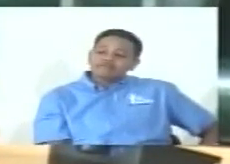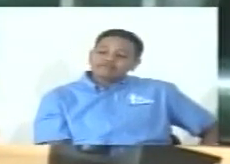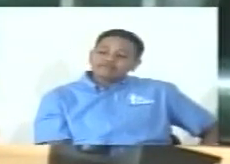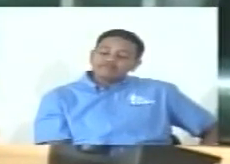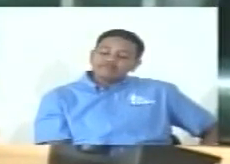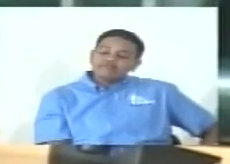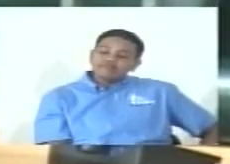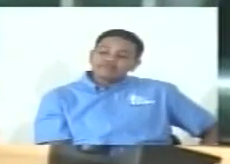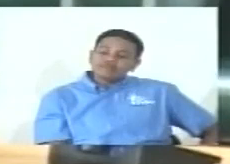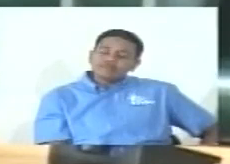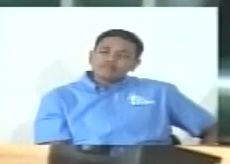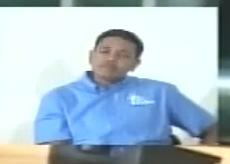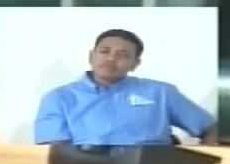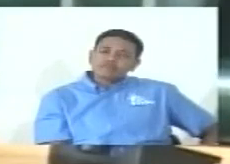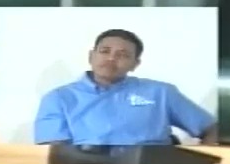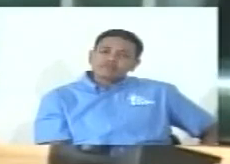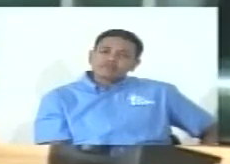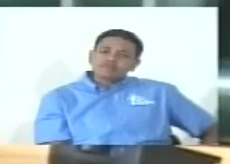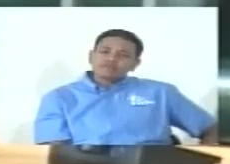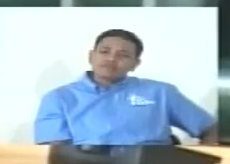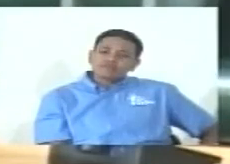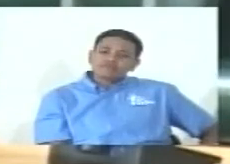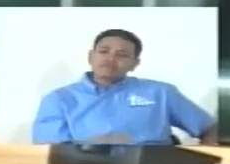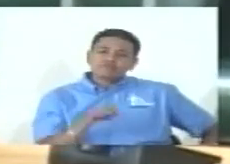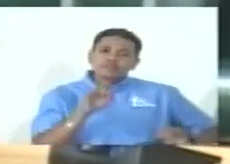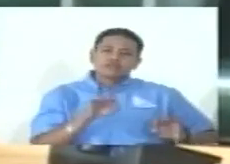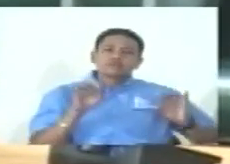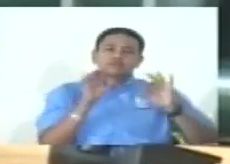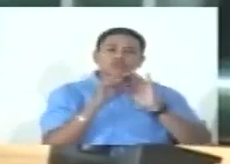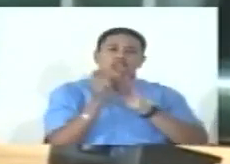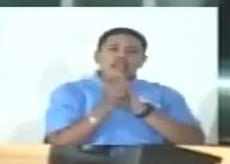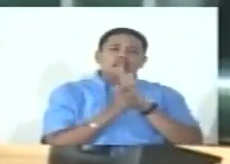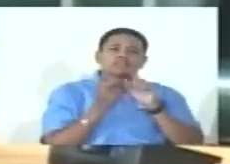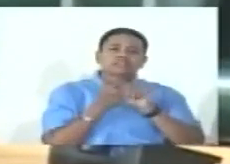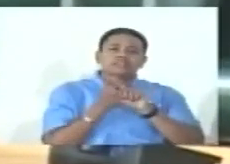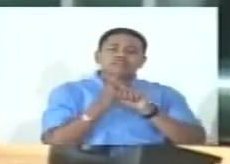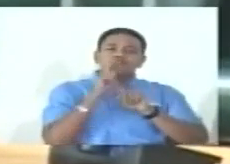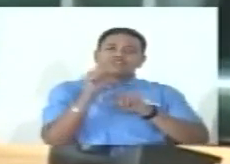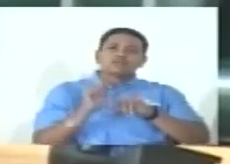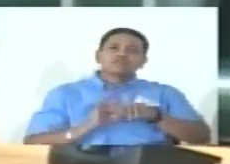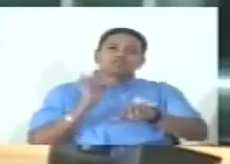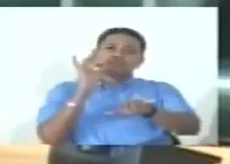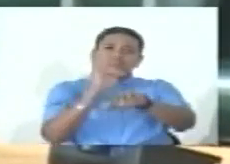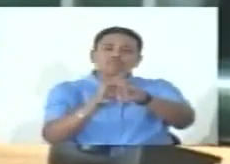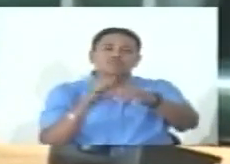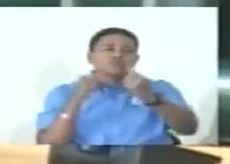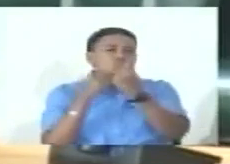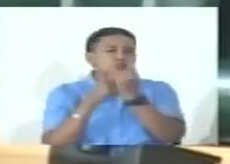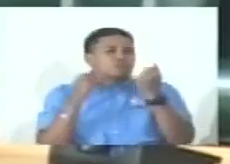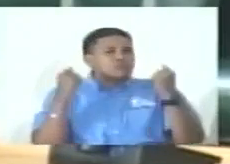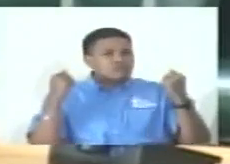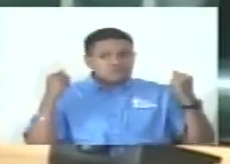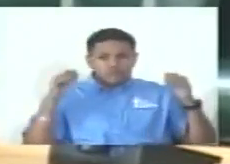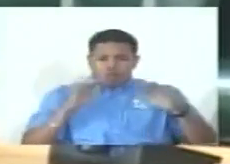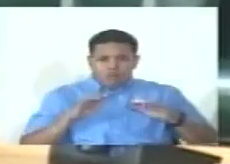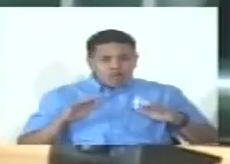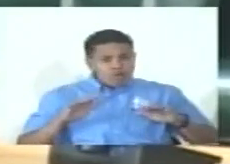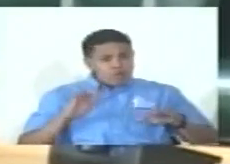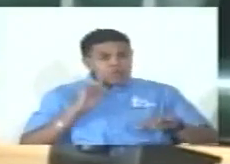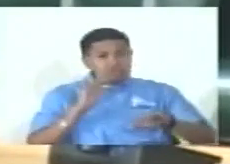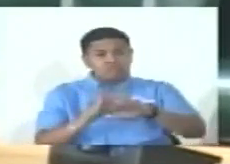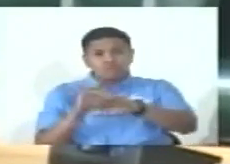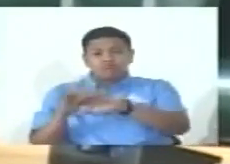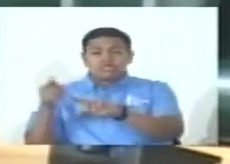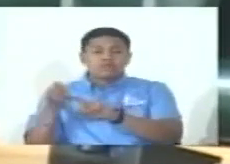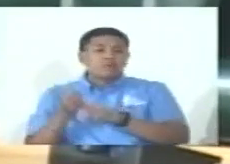this is a very important piece of legislation that is far-reaching and might be one of the most important we will